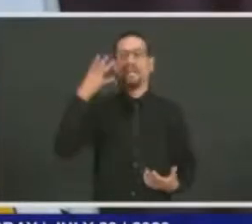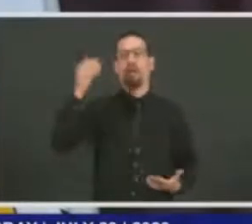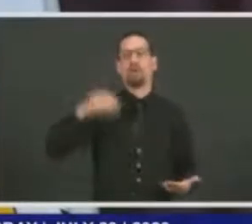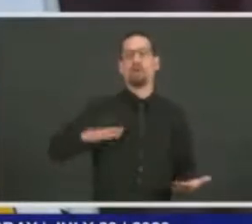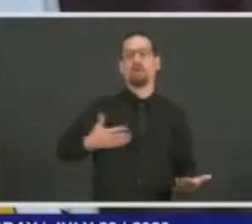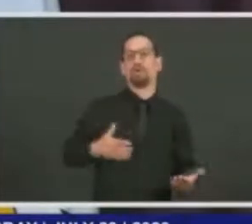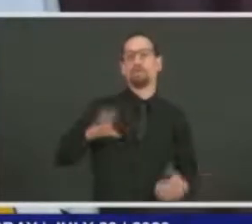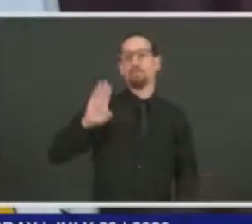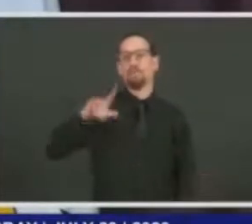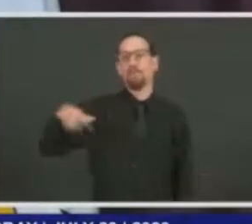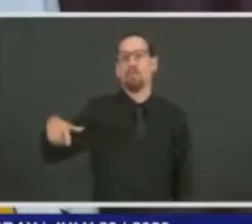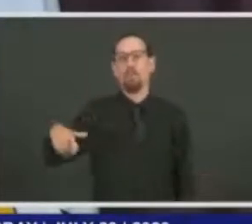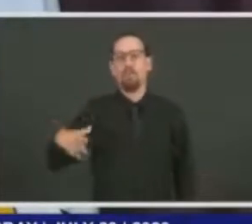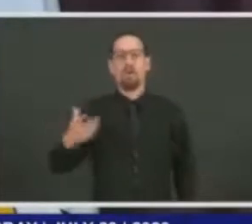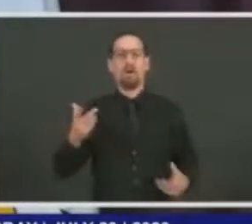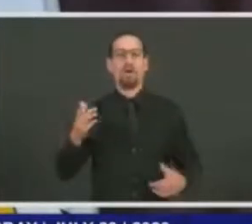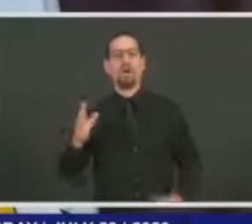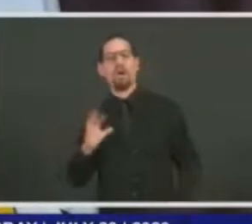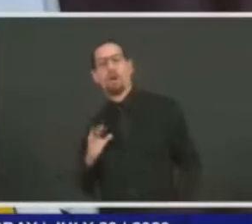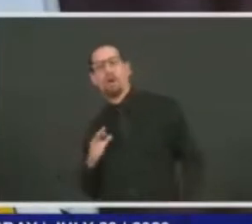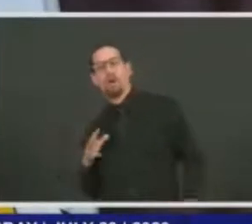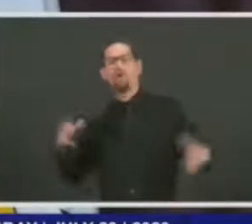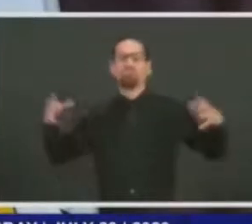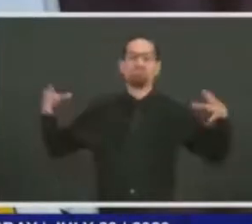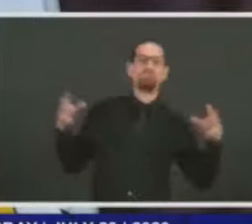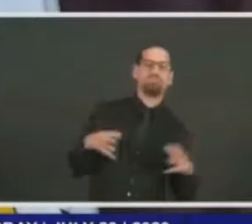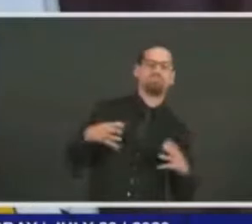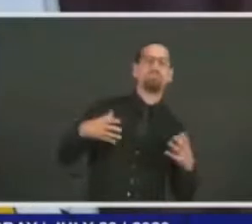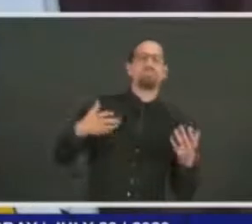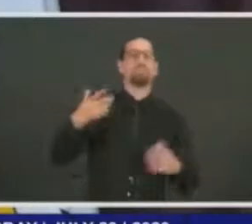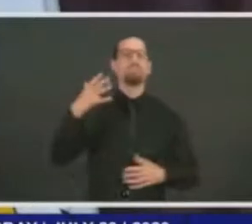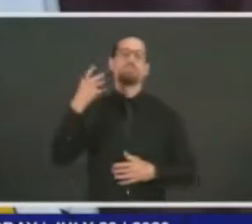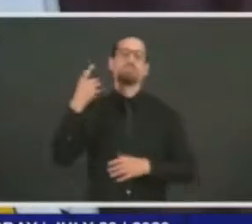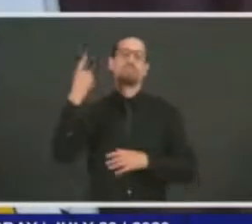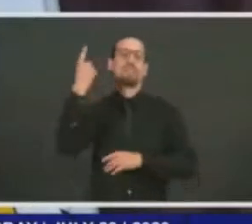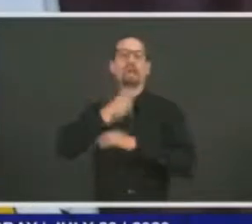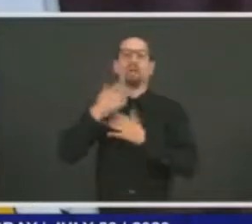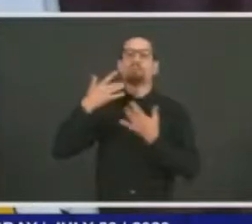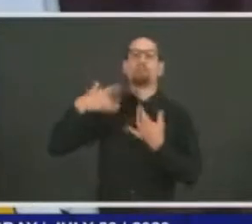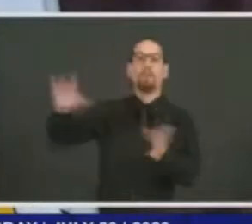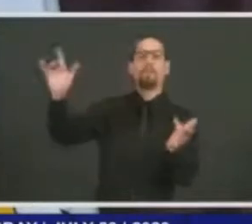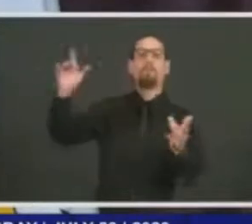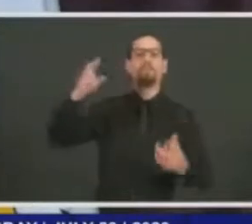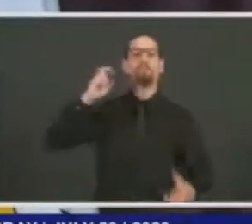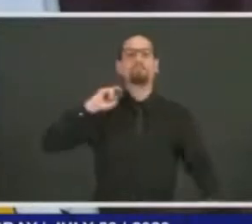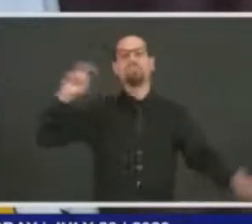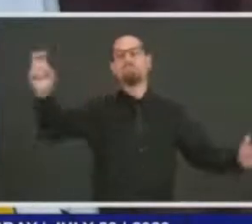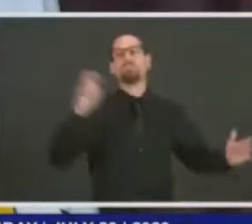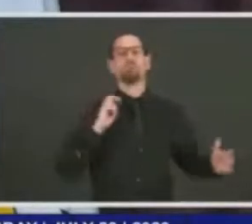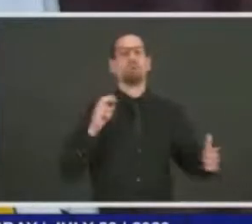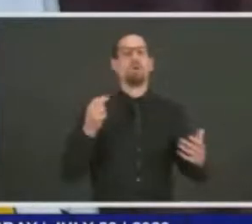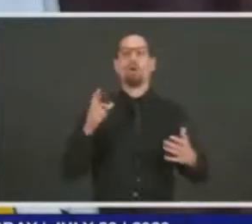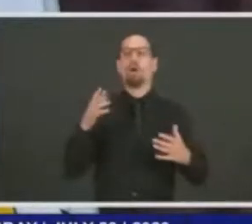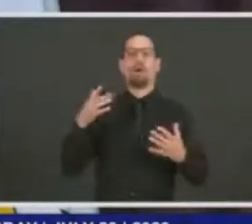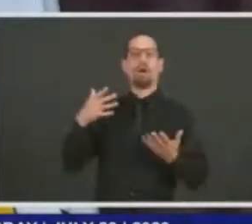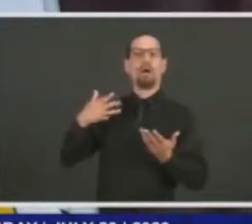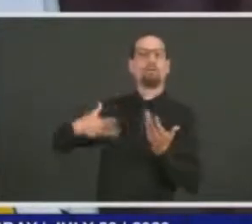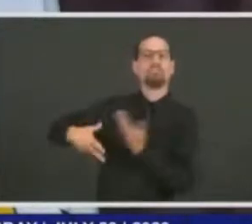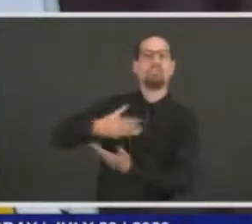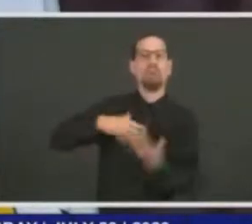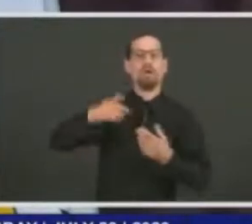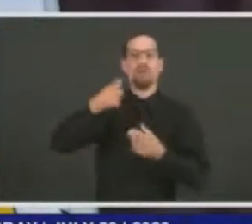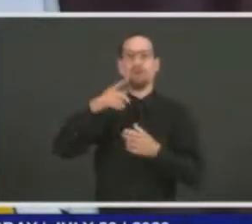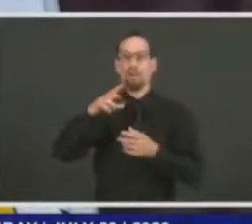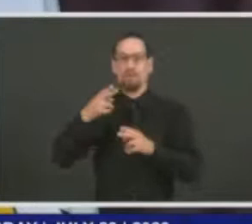friends, day trips, family celebrations where high-touch objects like serving utensils are being